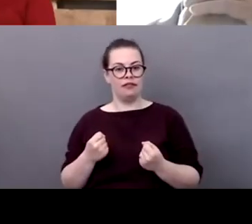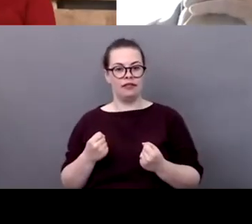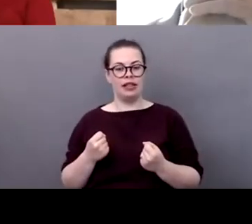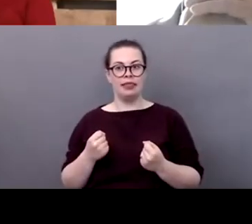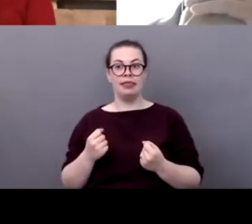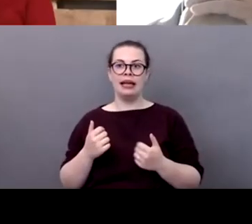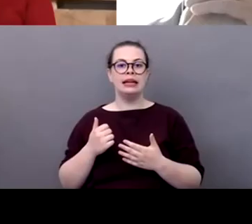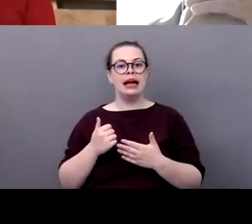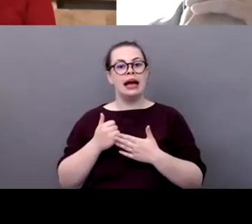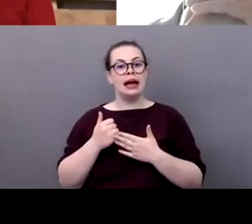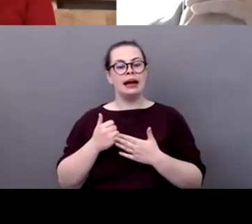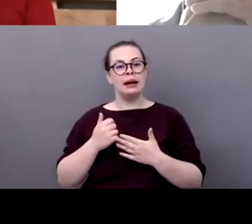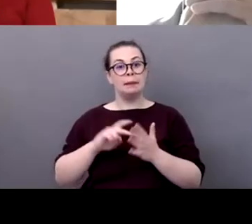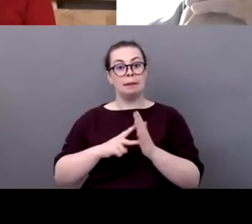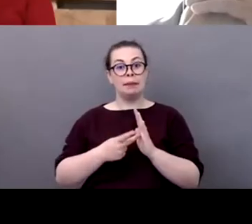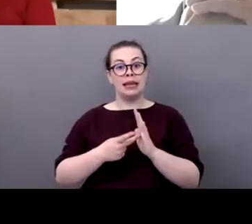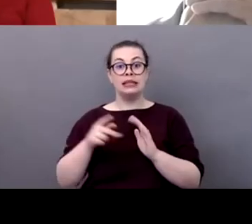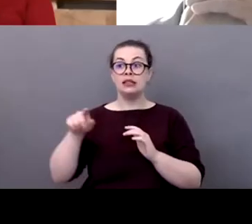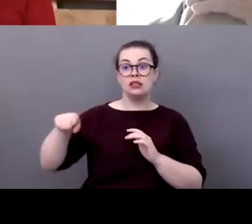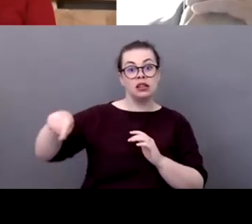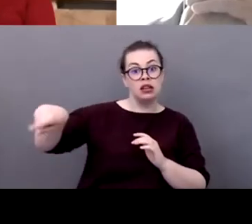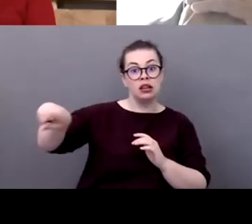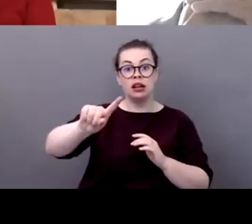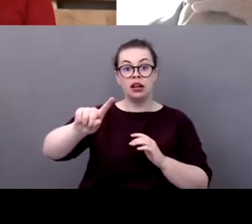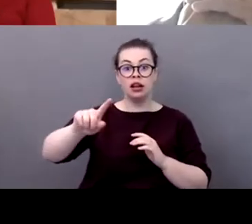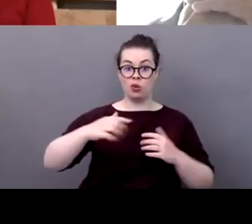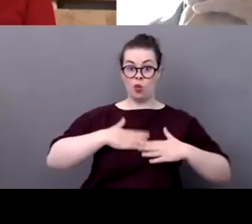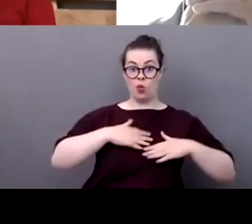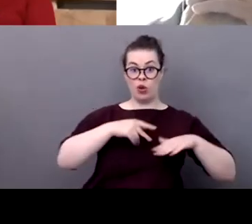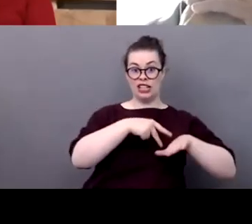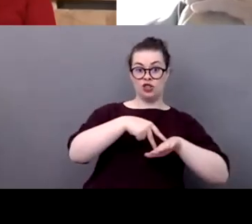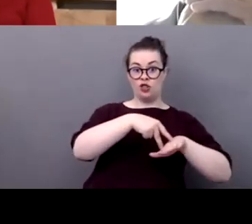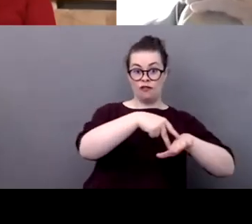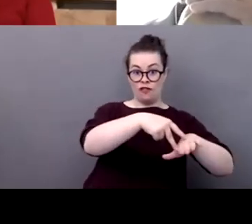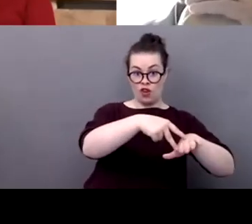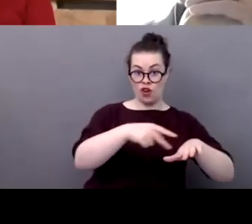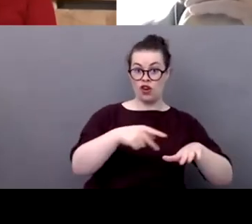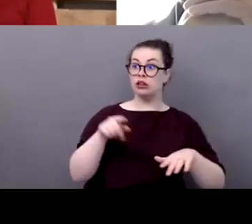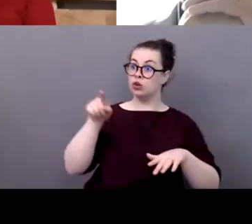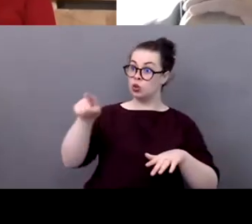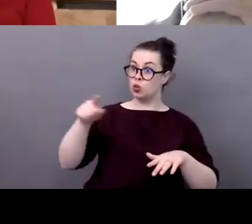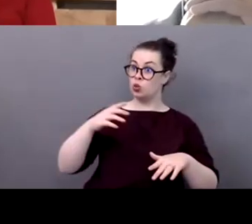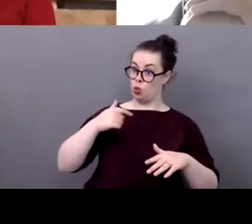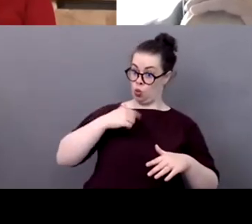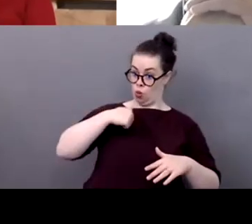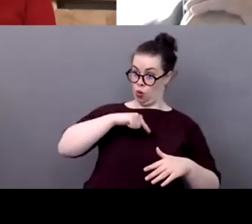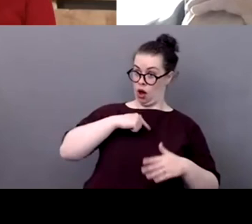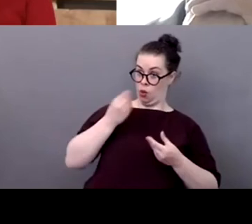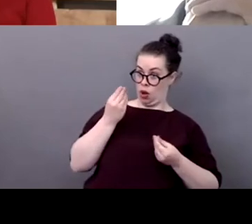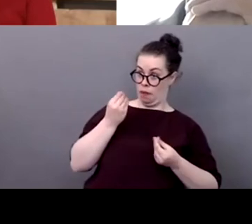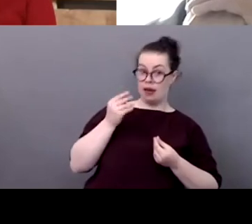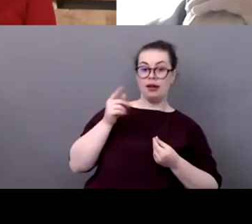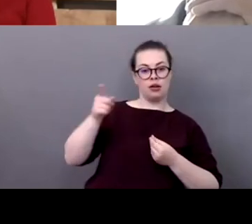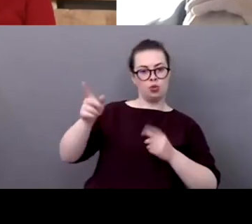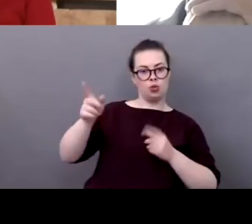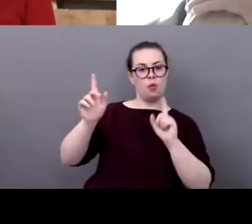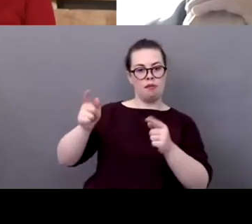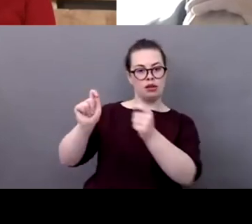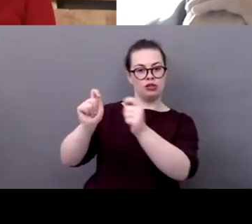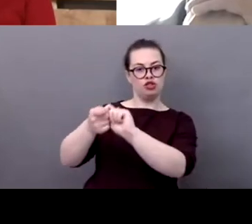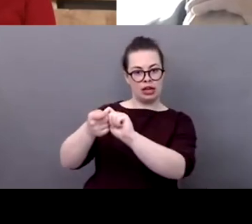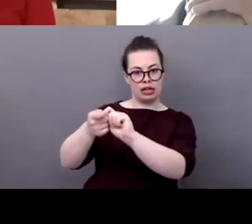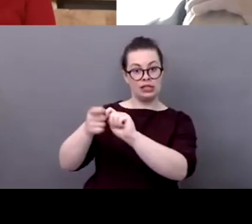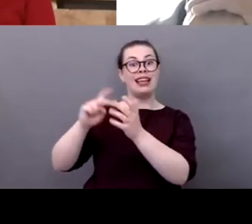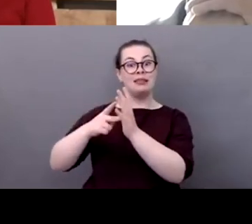to meeting what their investors expect. So that also needs to shift at that level. And I do agree with you